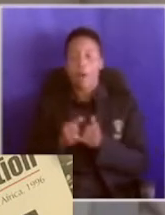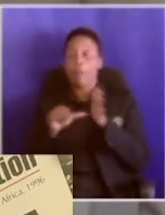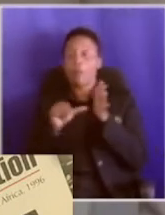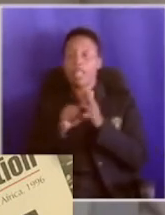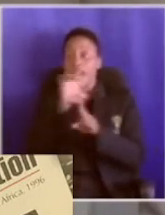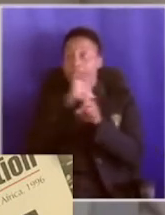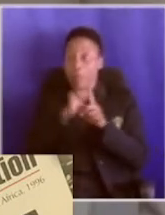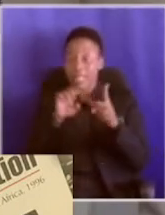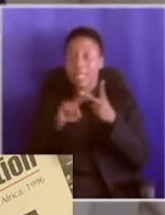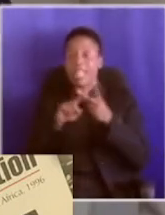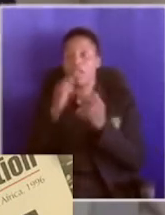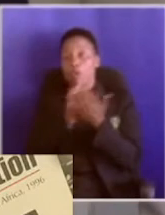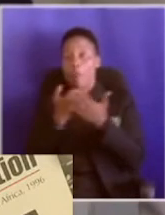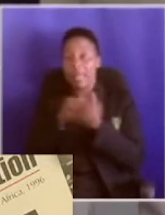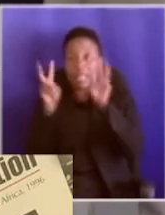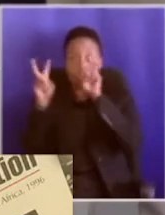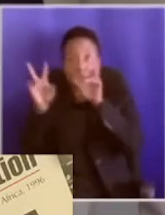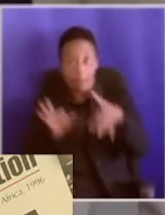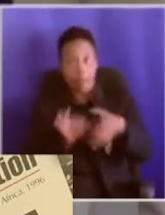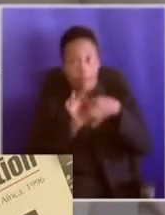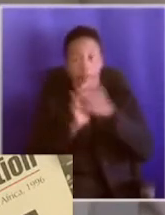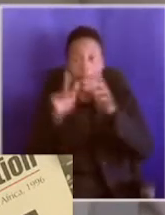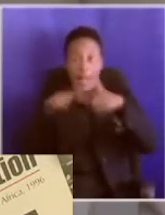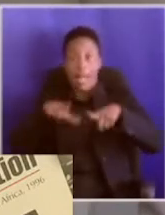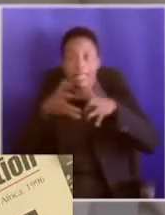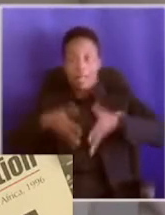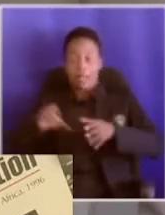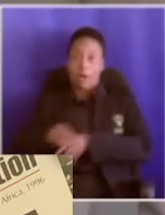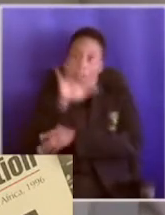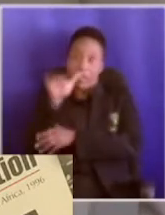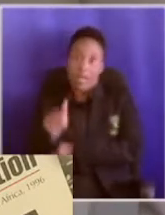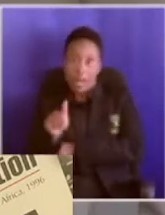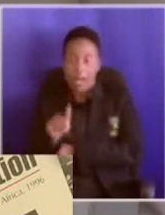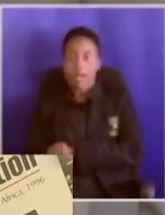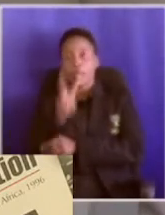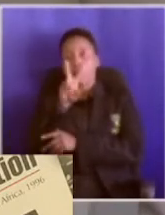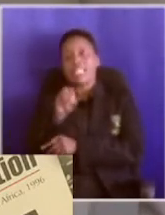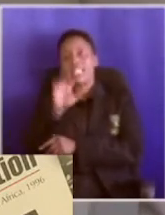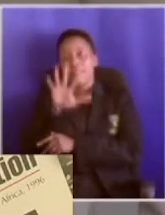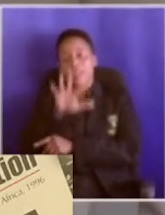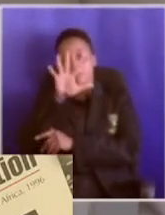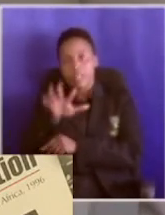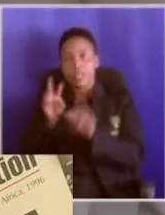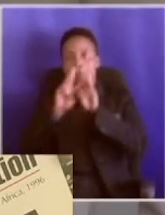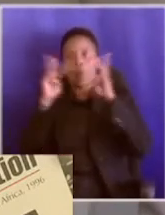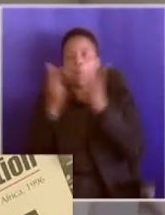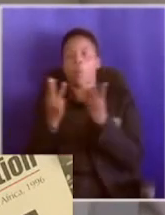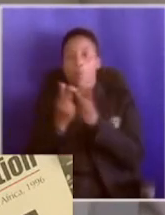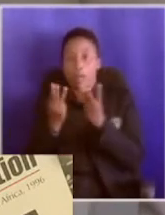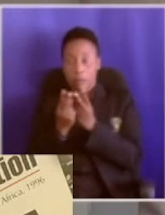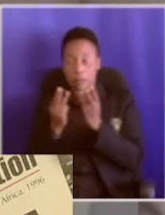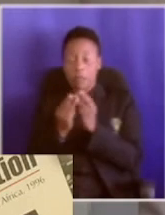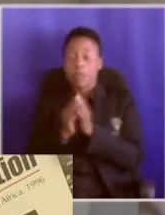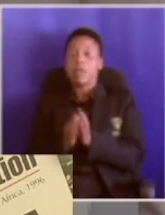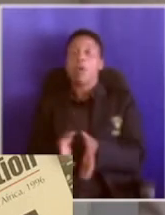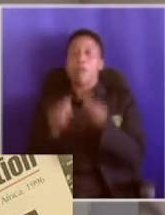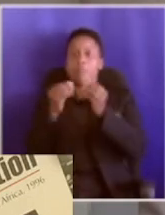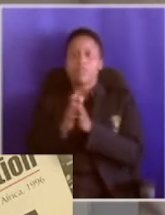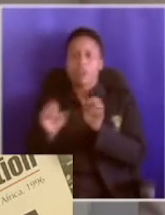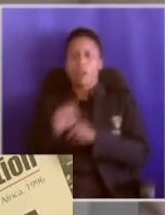economic issues relating to land in South Africa. A 2015 World Wildlife Fund South Africa